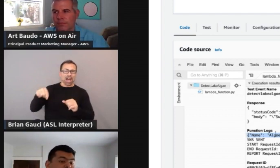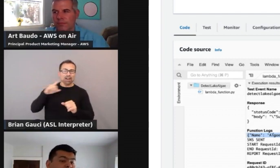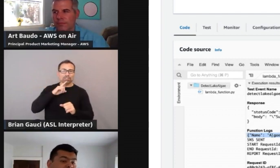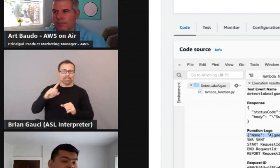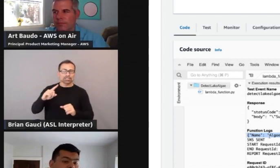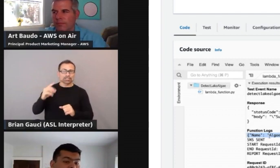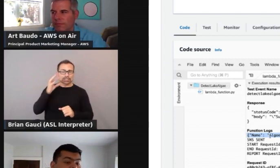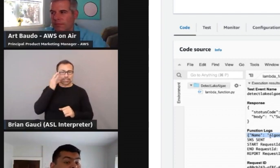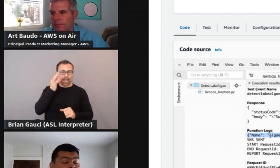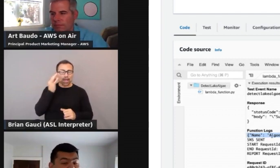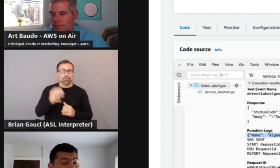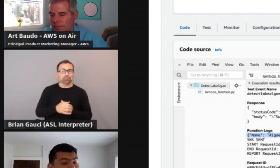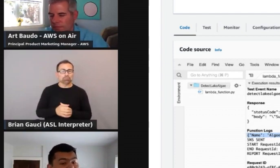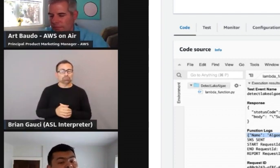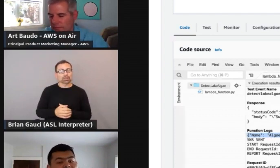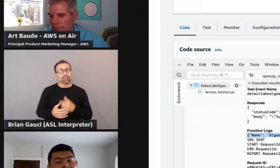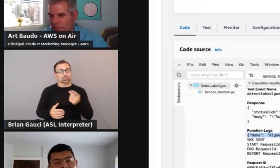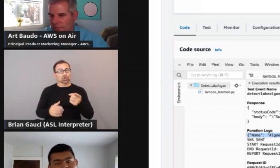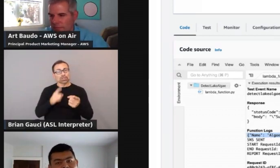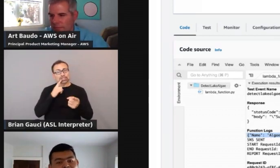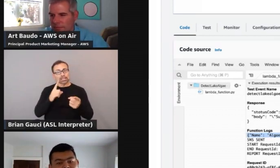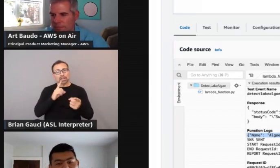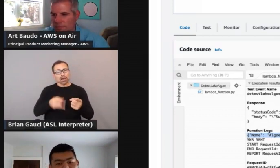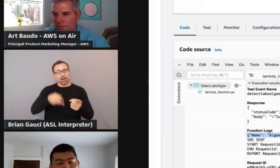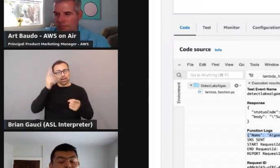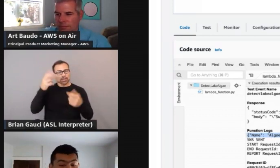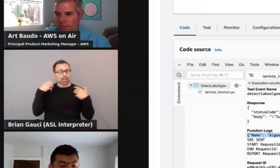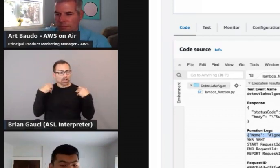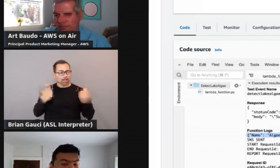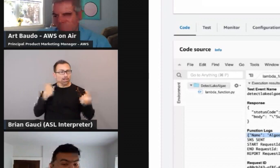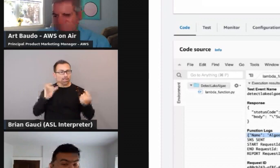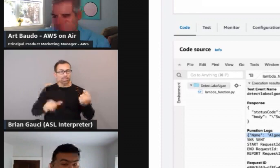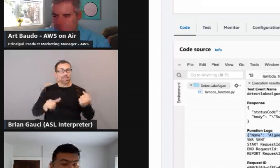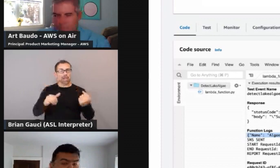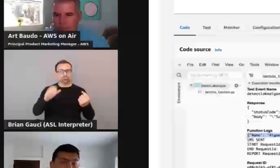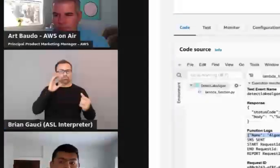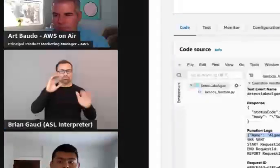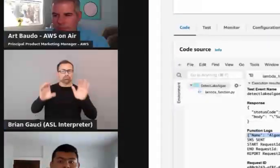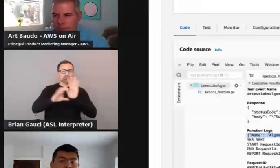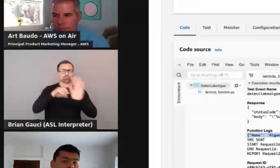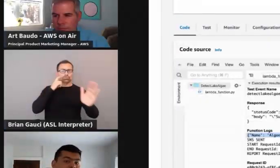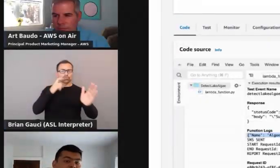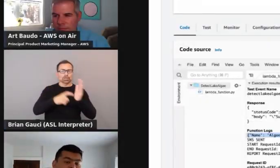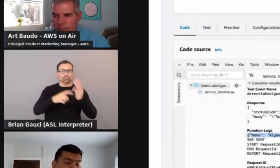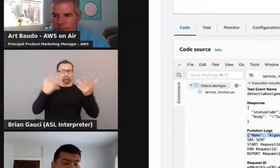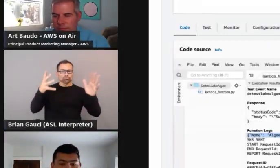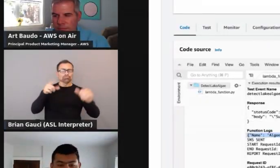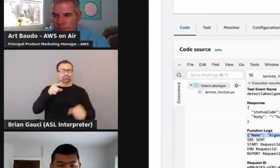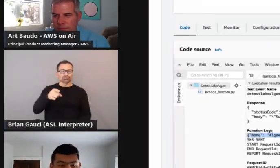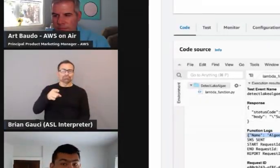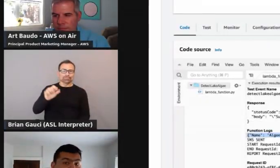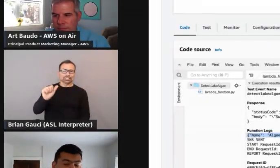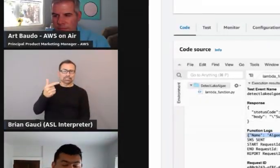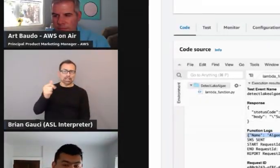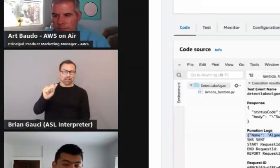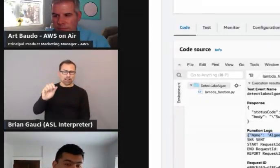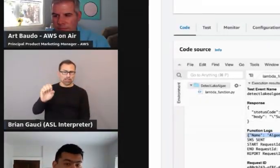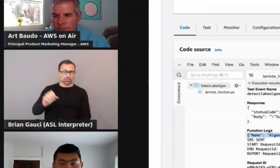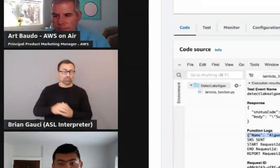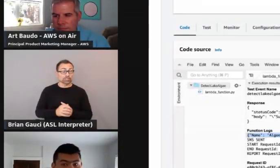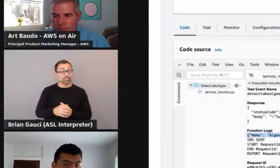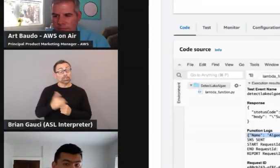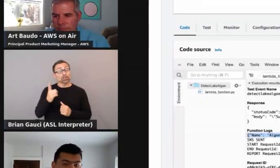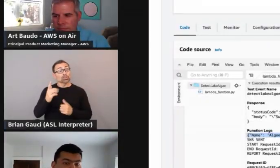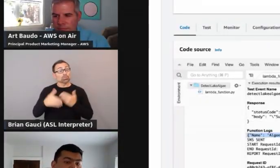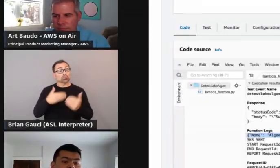submitted, it was able to detect algae. So the whole process could be automated, and then downstream it could send an email, or it